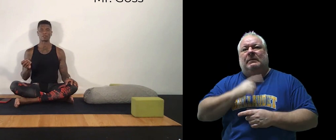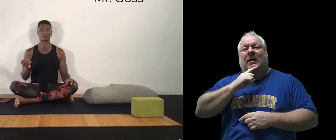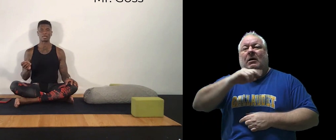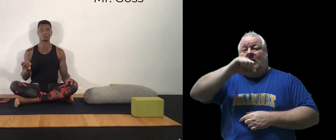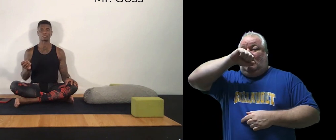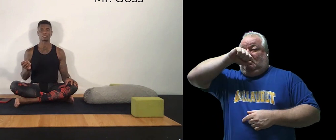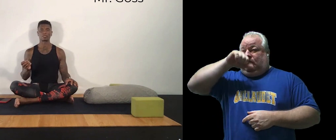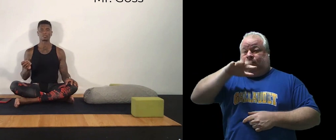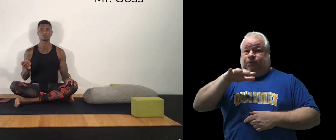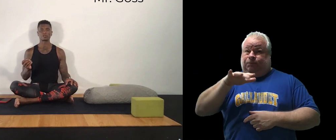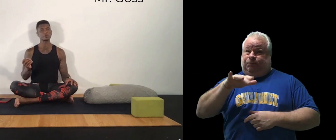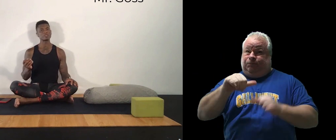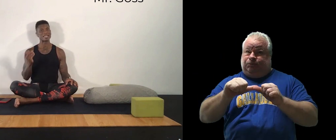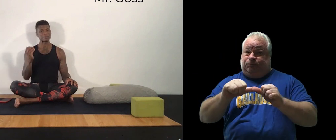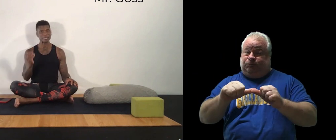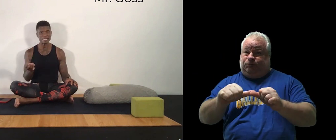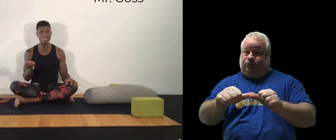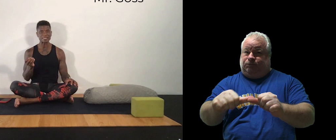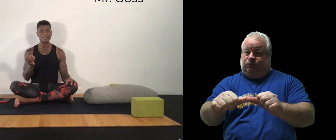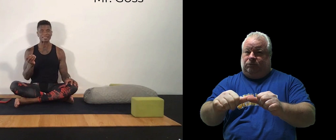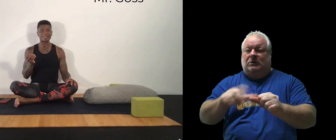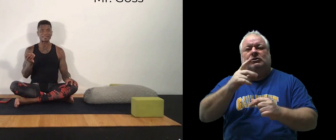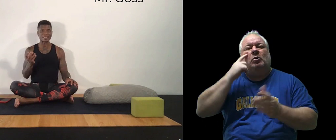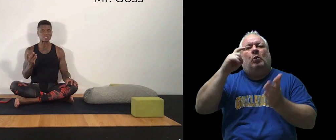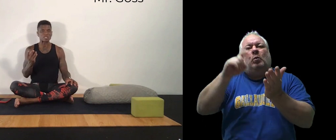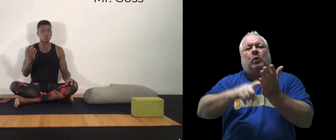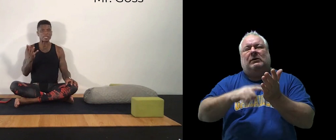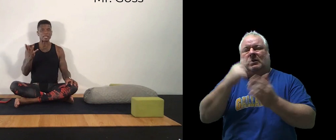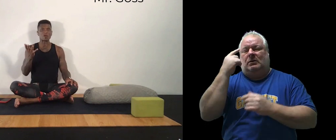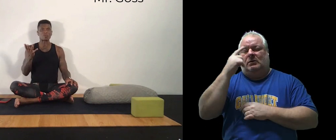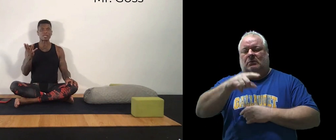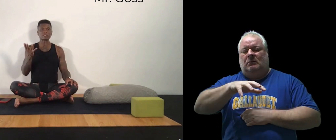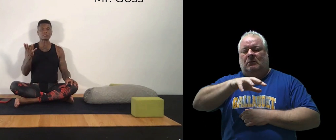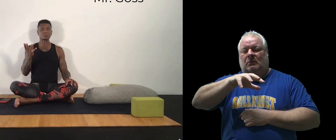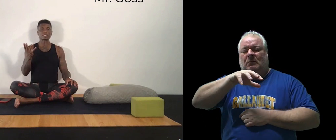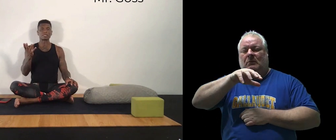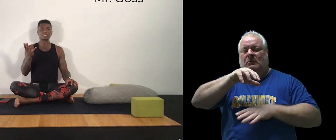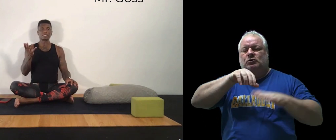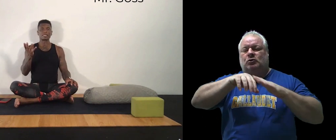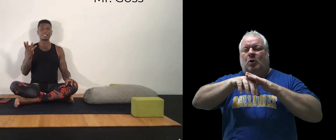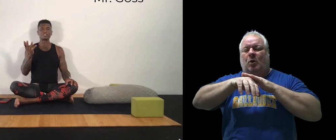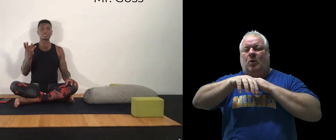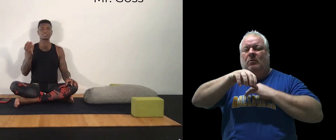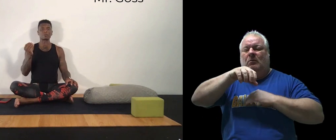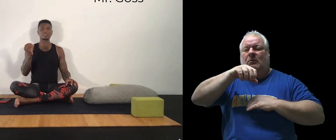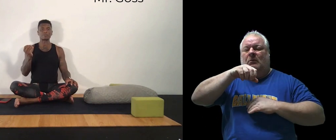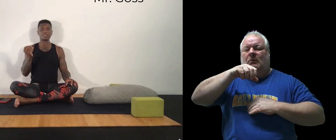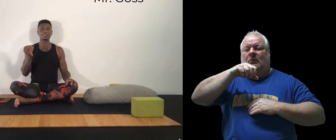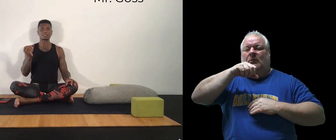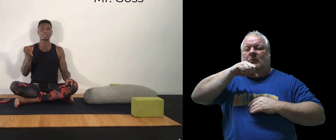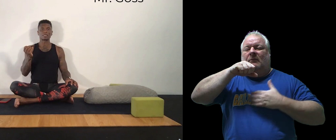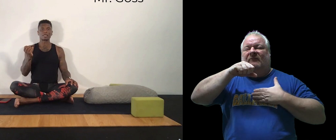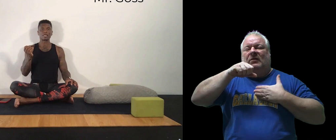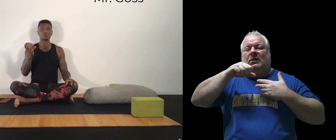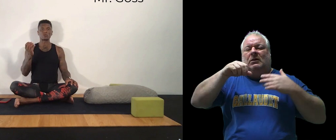to exhale all there out. Start to notice that peace that slow inhale brings you, and then just as